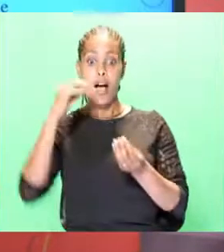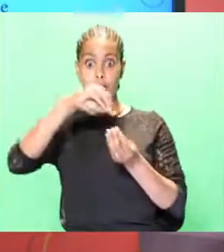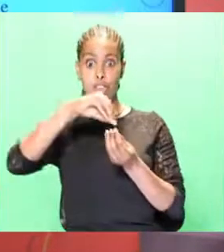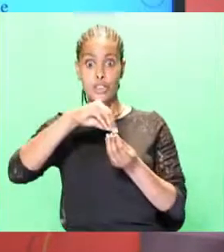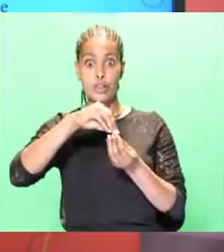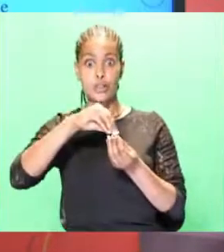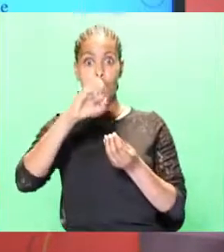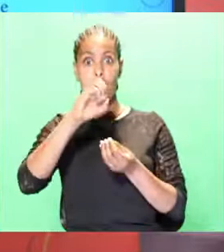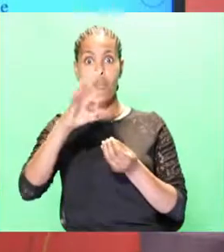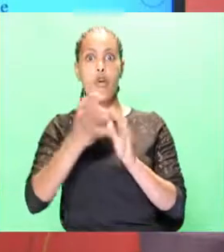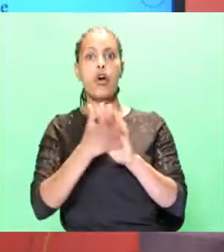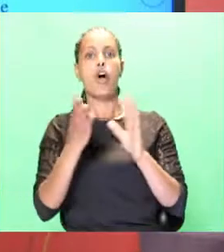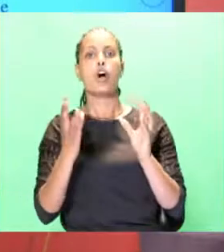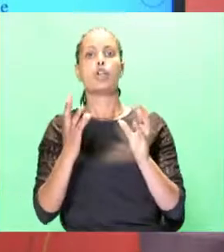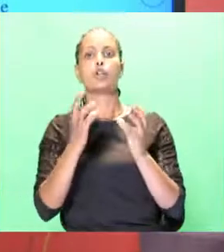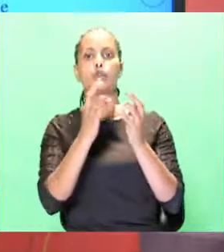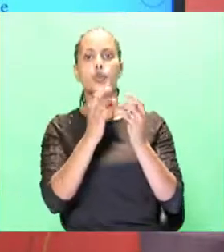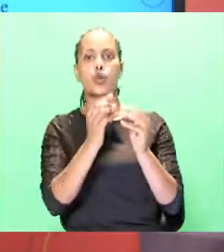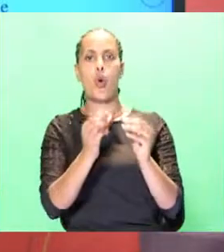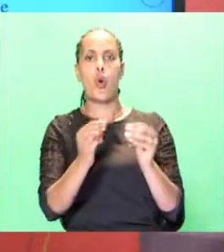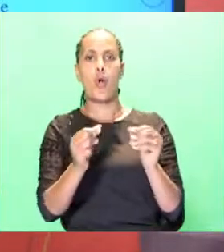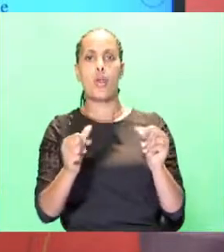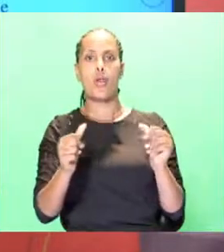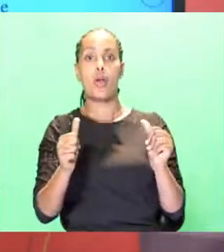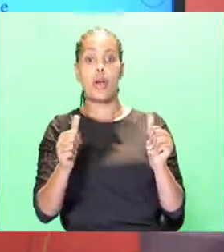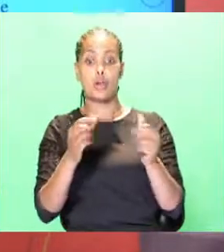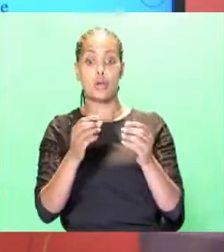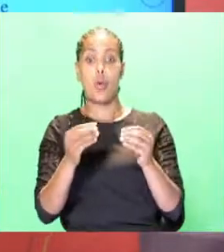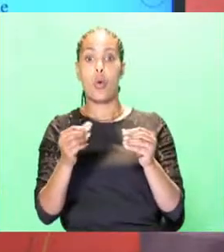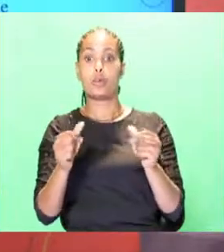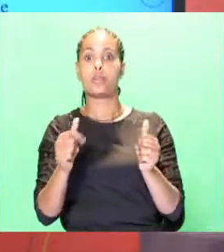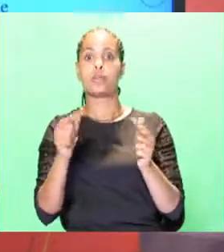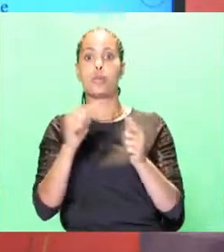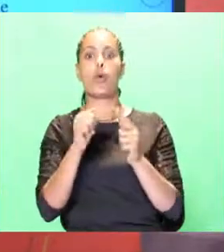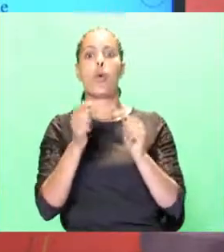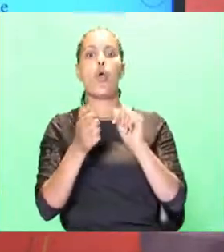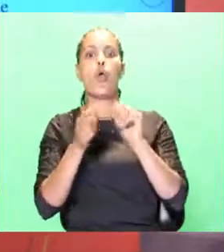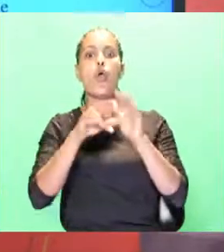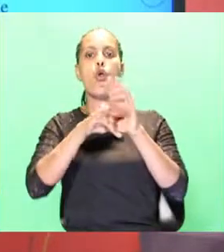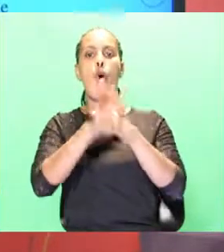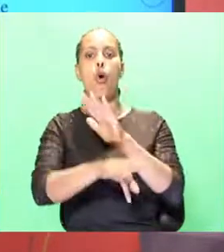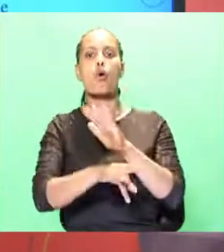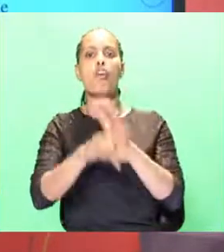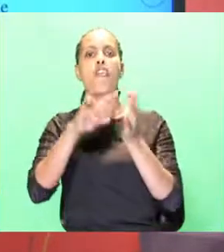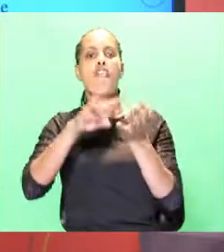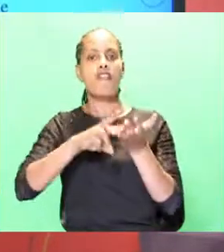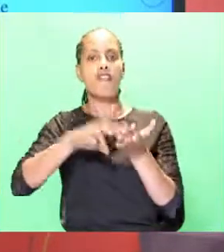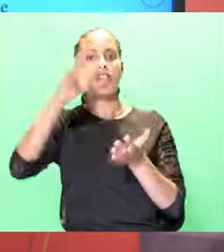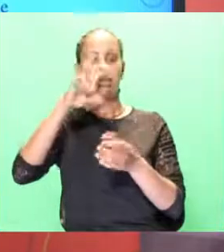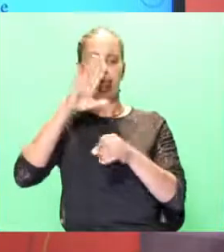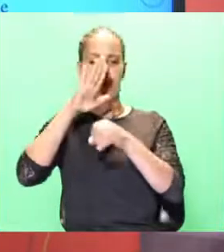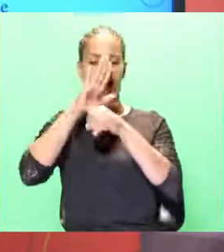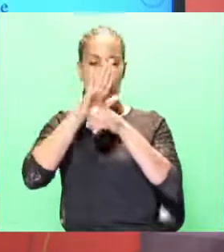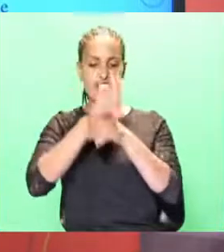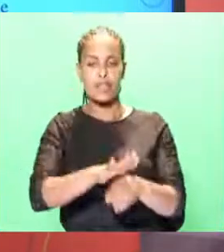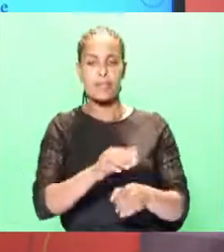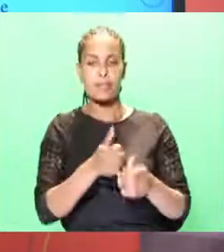Addition of a solute into a solvent lowers its vapor pressure.